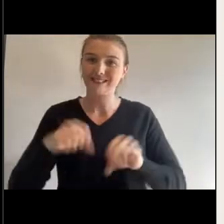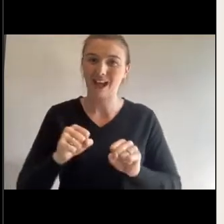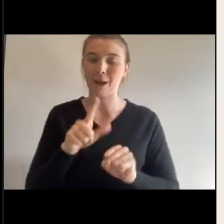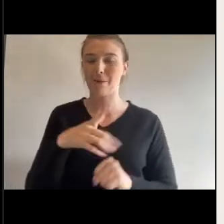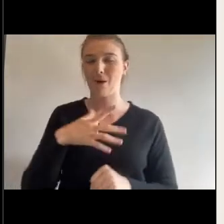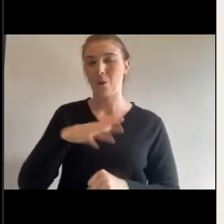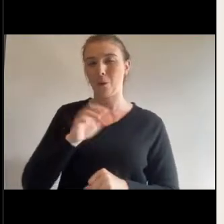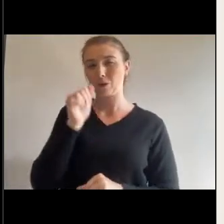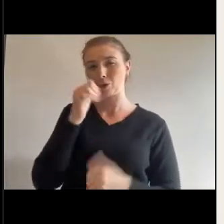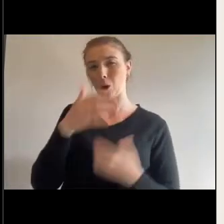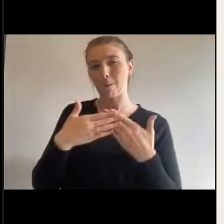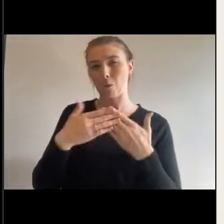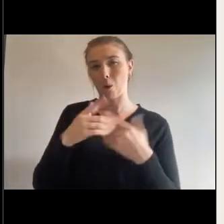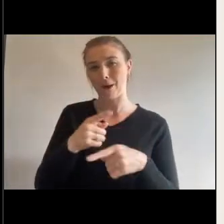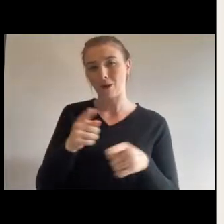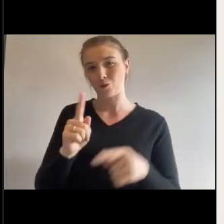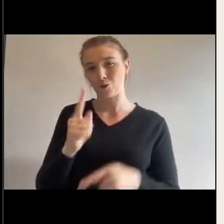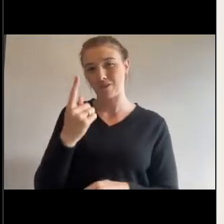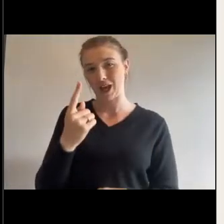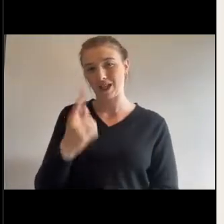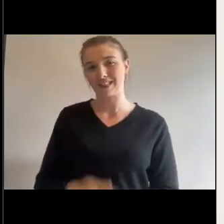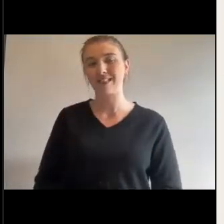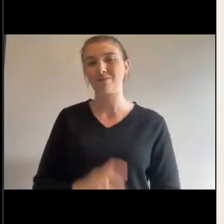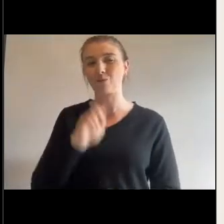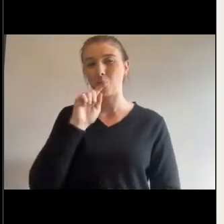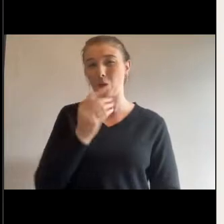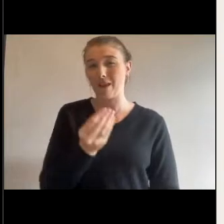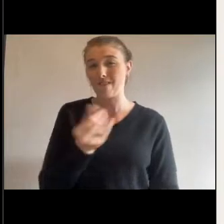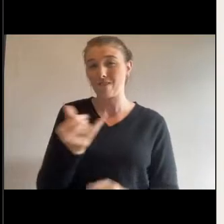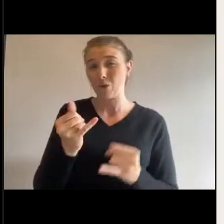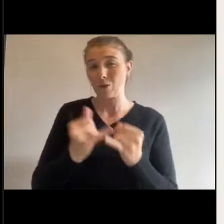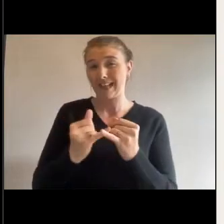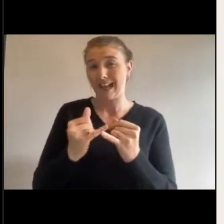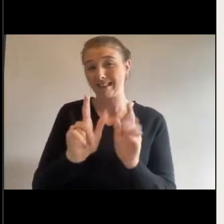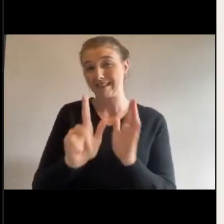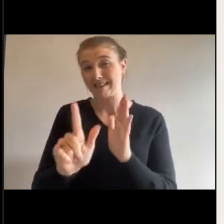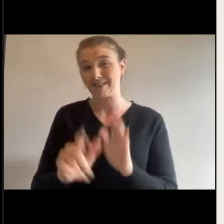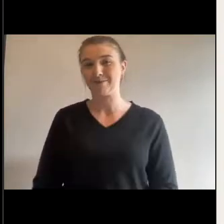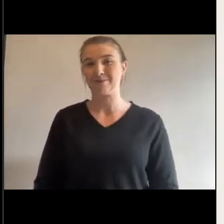more about you. So we'll launch that and we'll come back to you in a minute or so once you've had time.